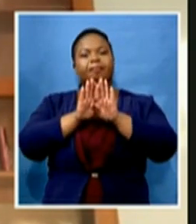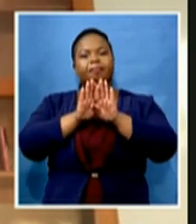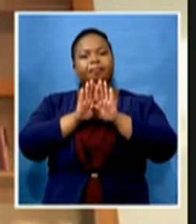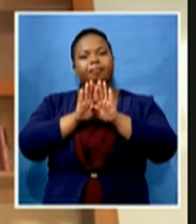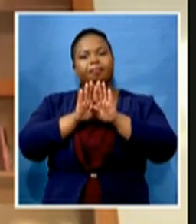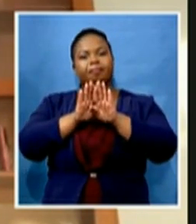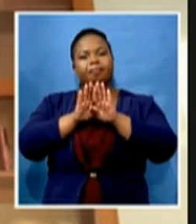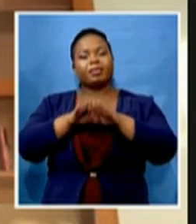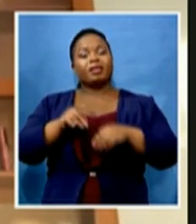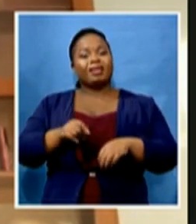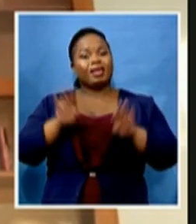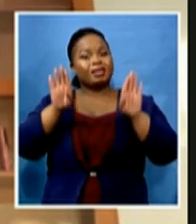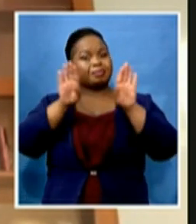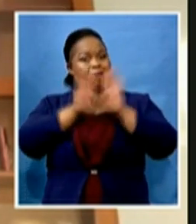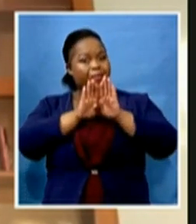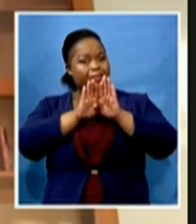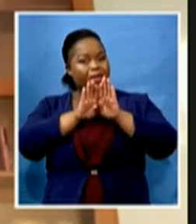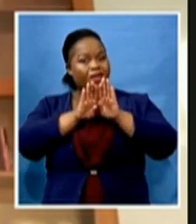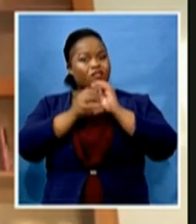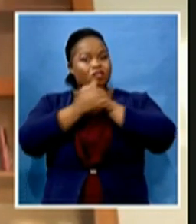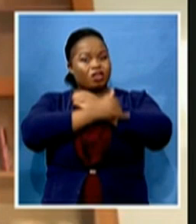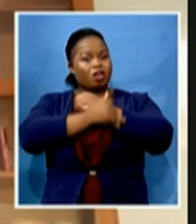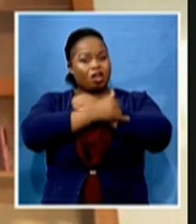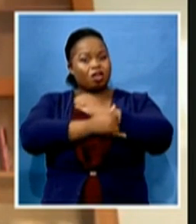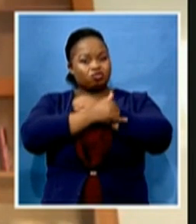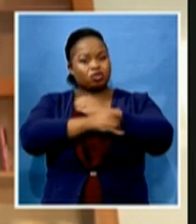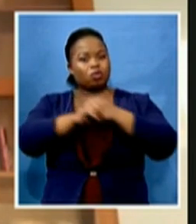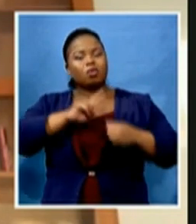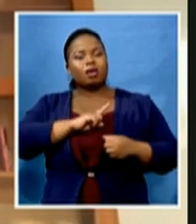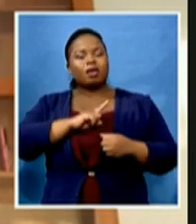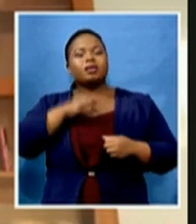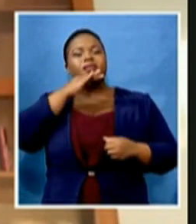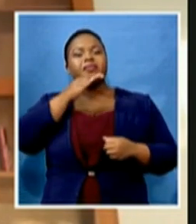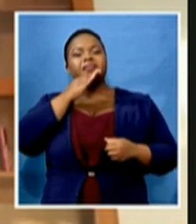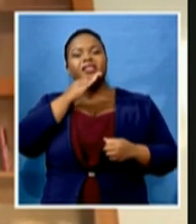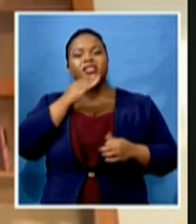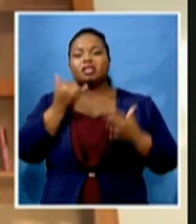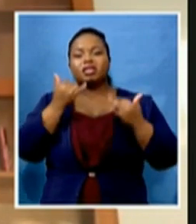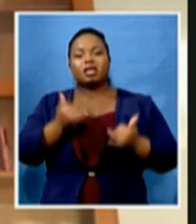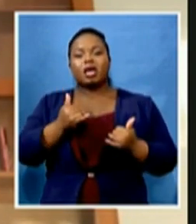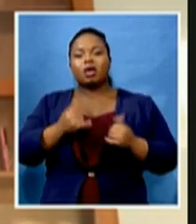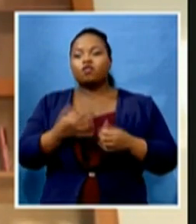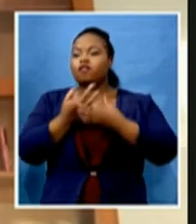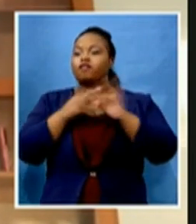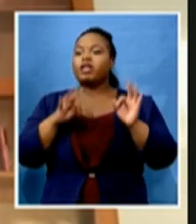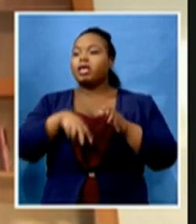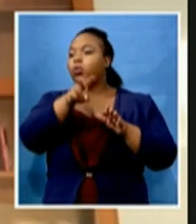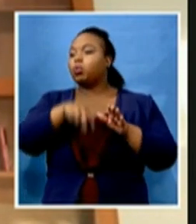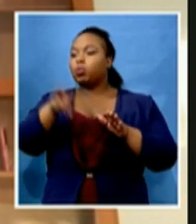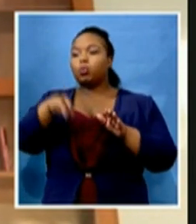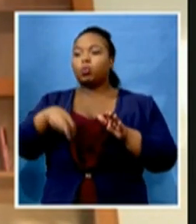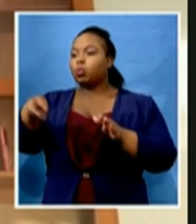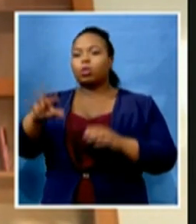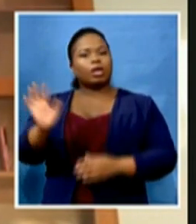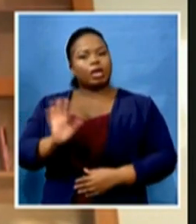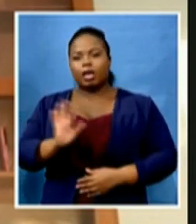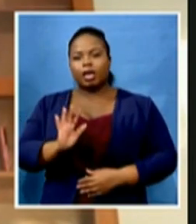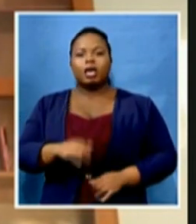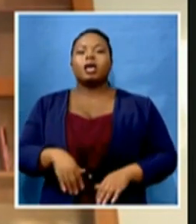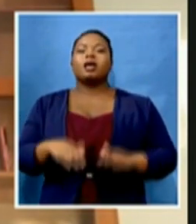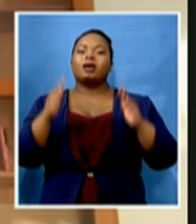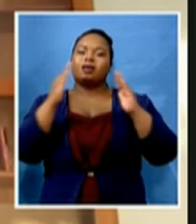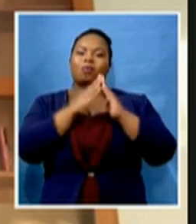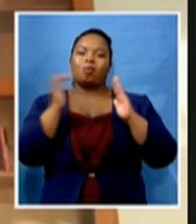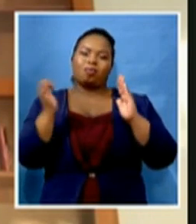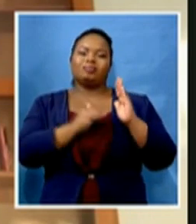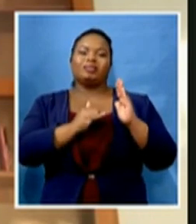of restriction of movement, and our message was stay at home. Now, that message had already been the same